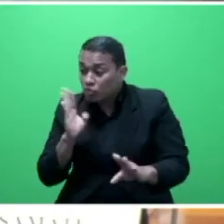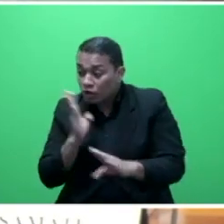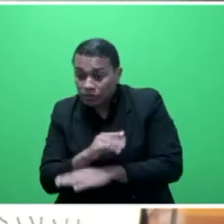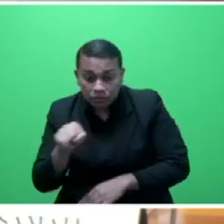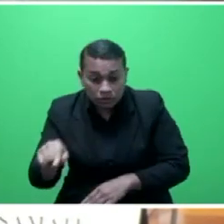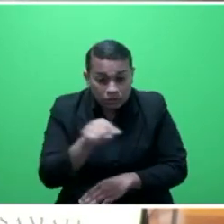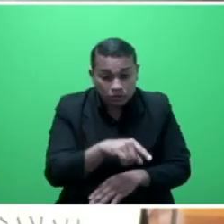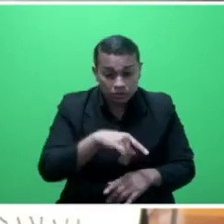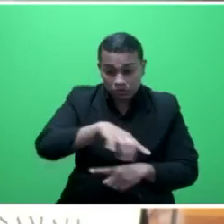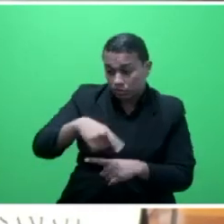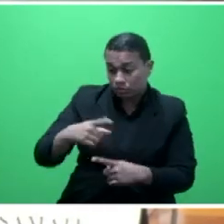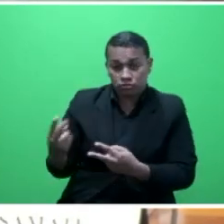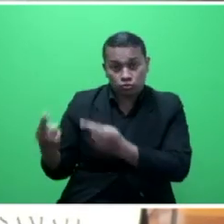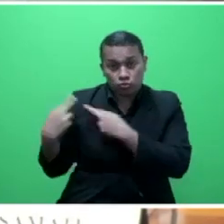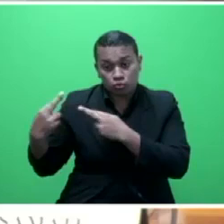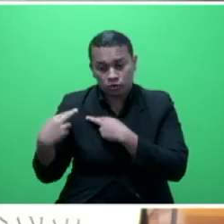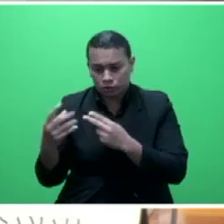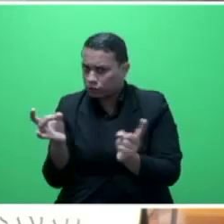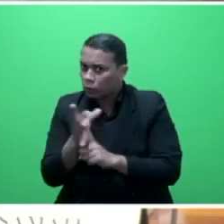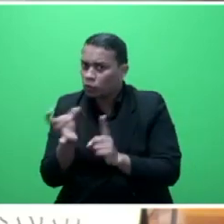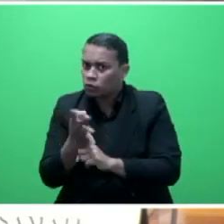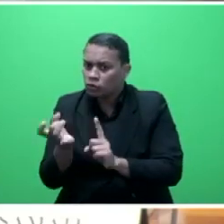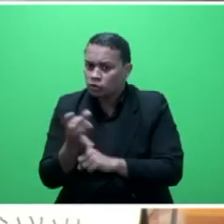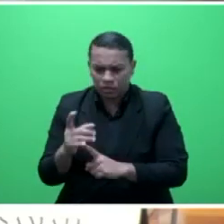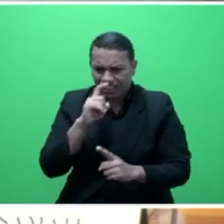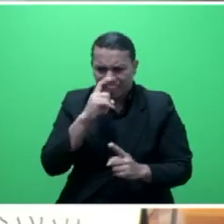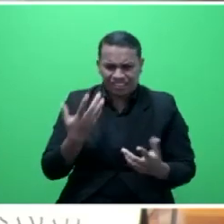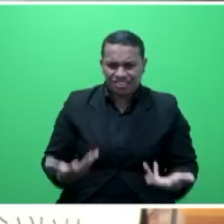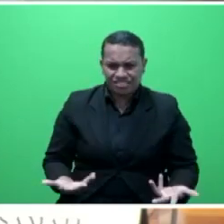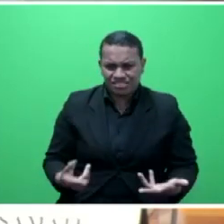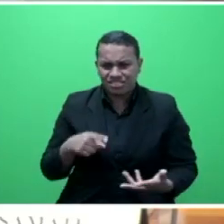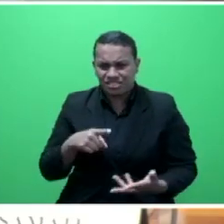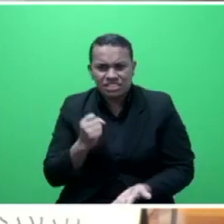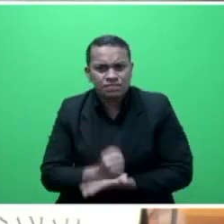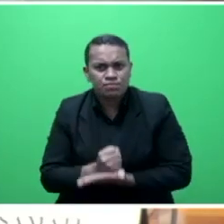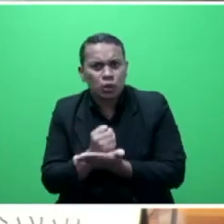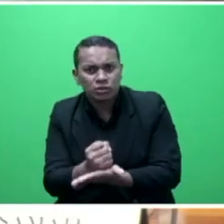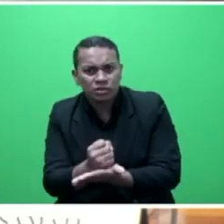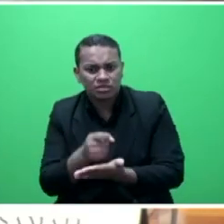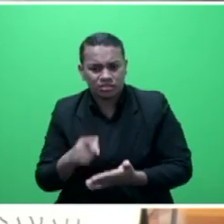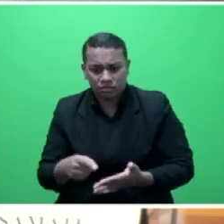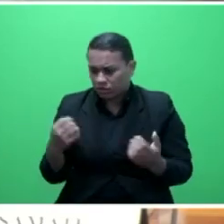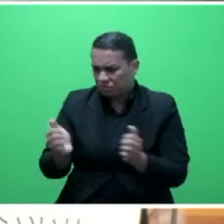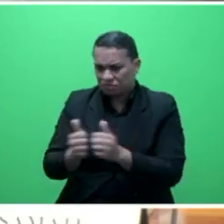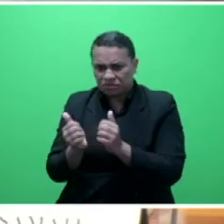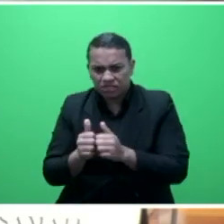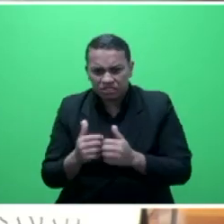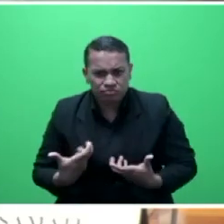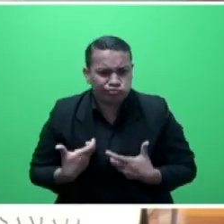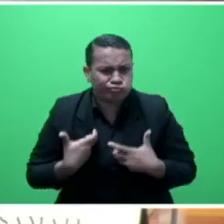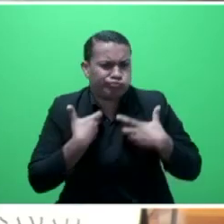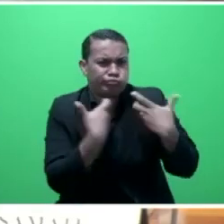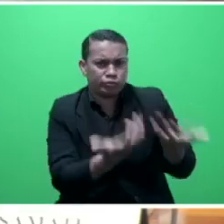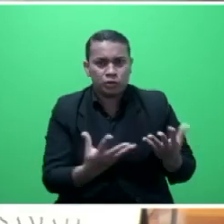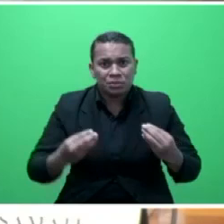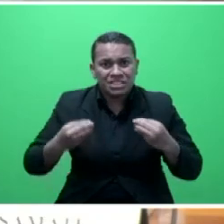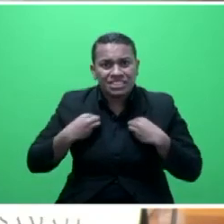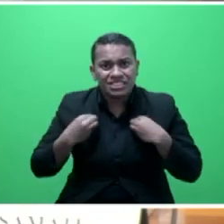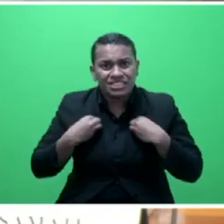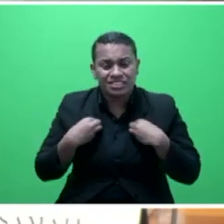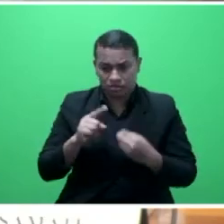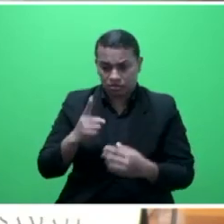role to play, we cannot relegate all fiscal heavy lifting to businesses by shutting the tap on public